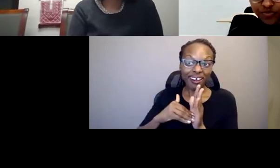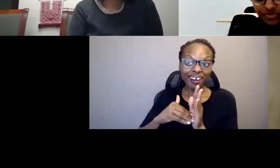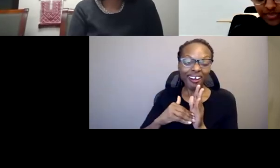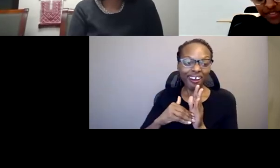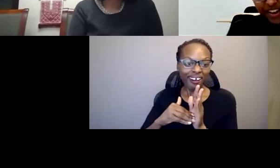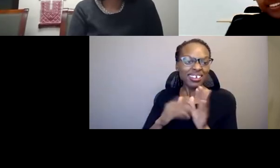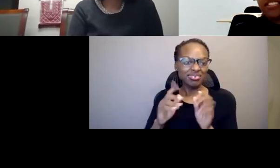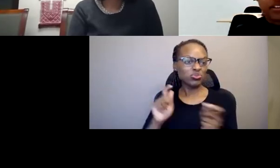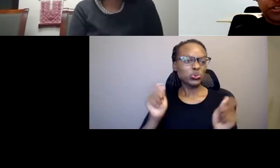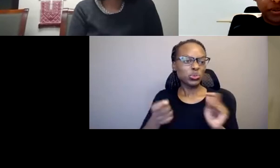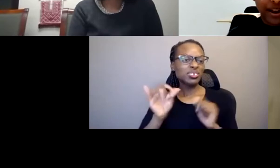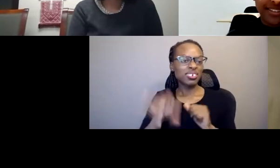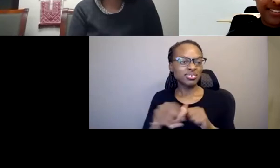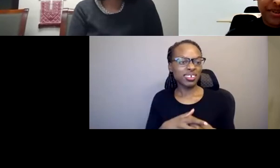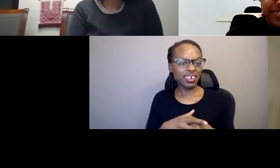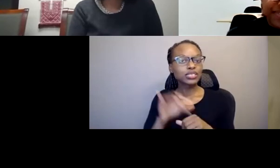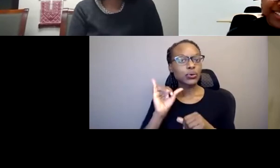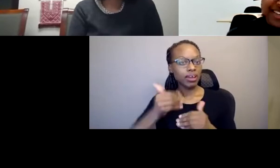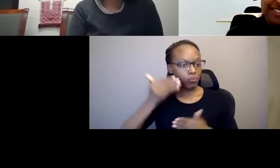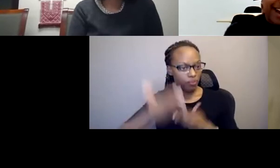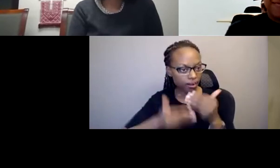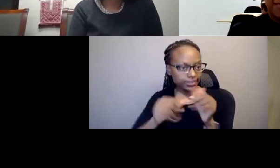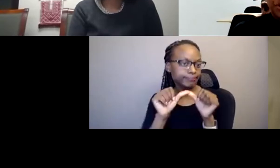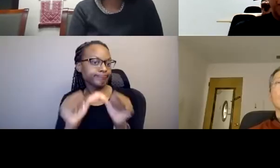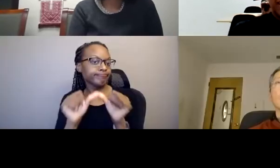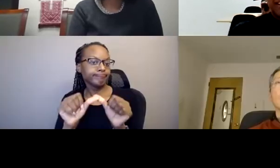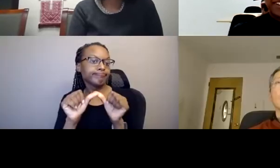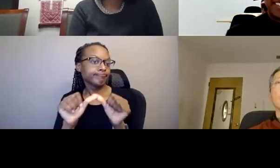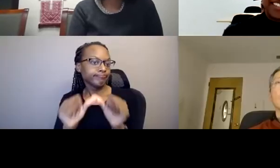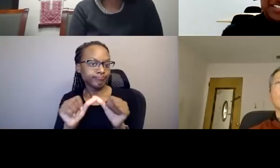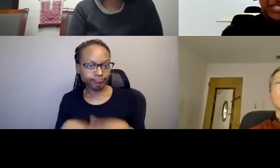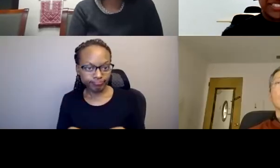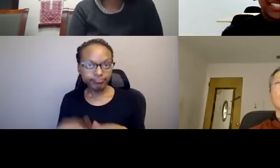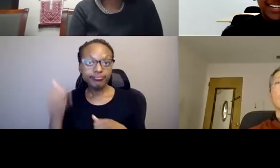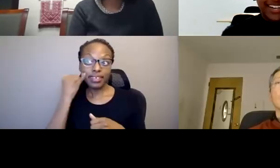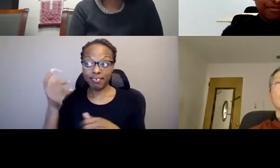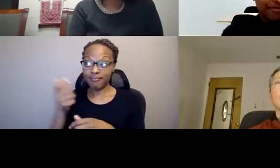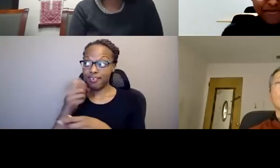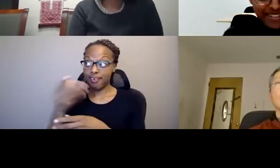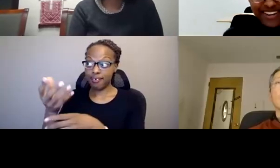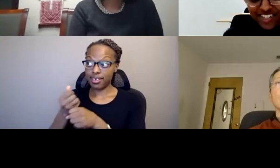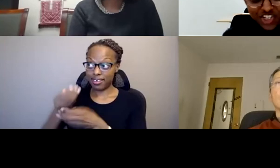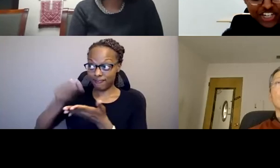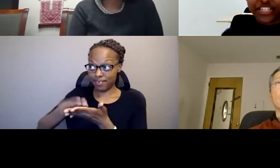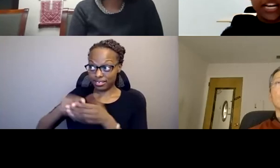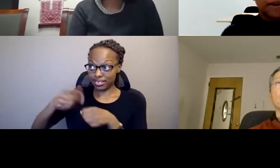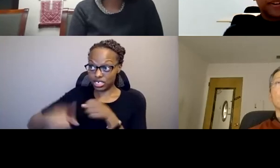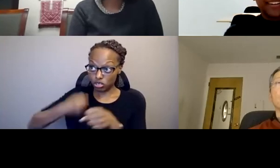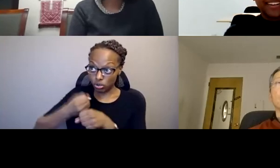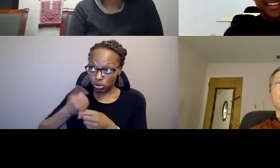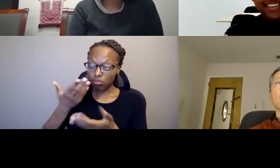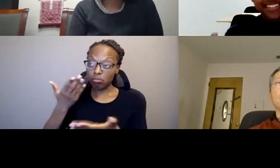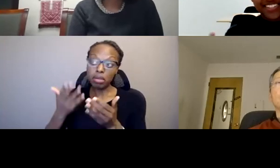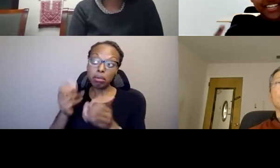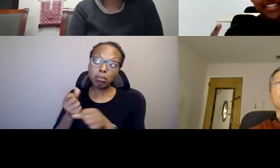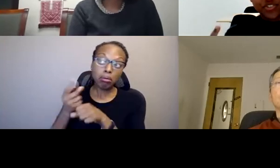to the fact that it's an ongoing process. So even if it's like not, you're not getting funded this year, maybe it's next year, but